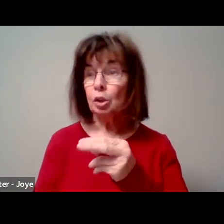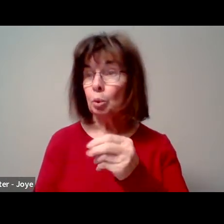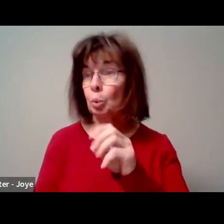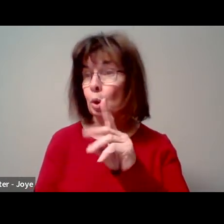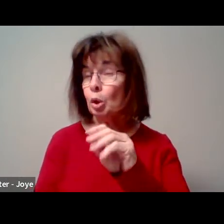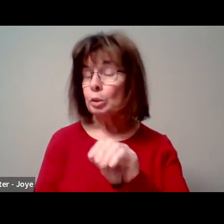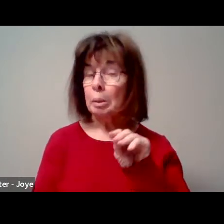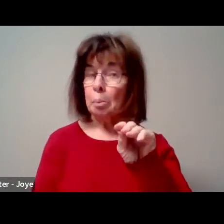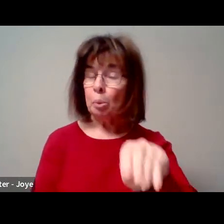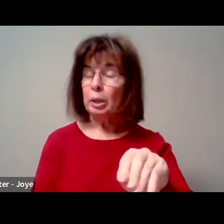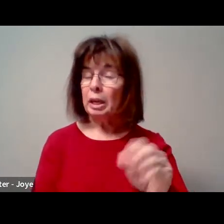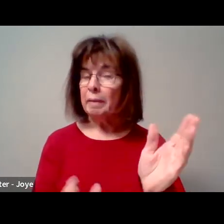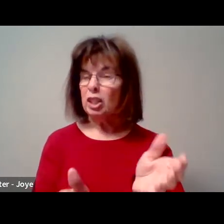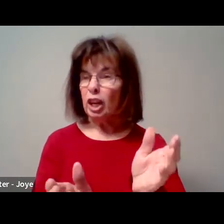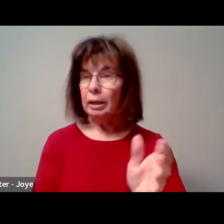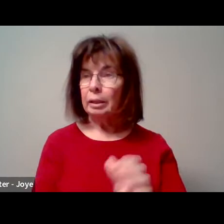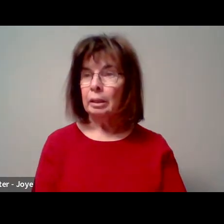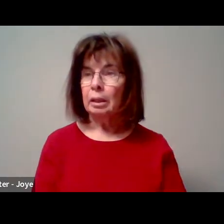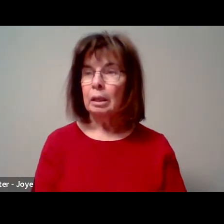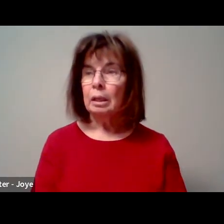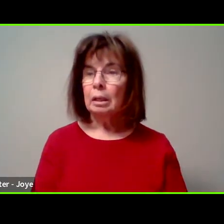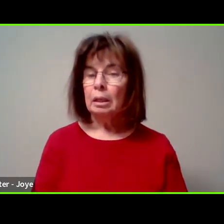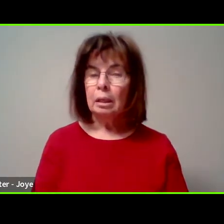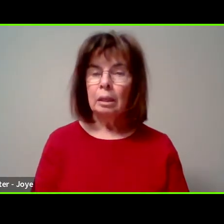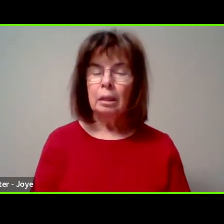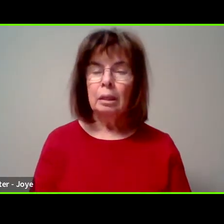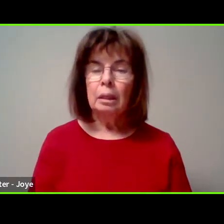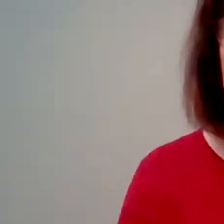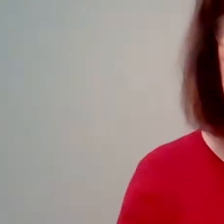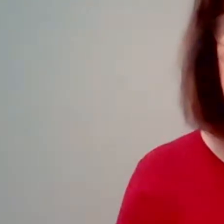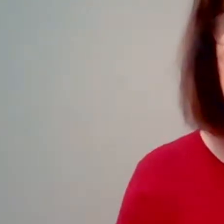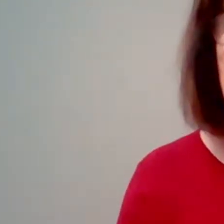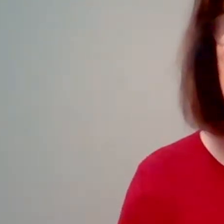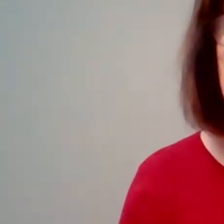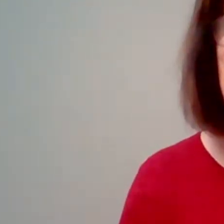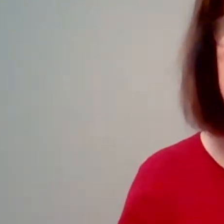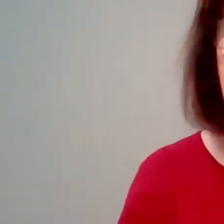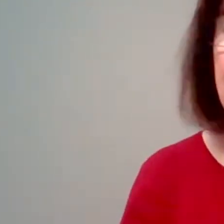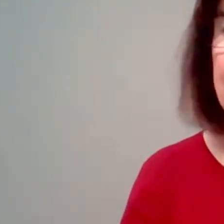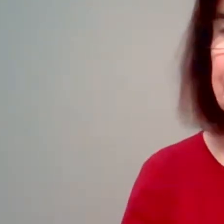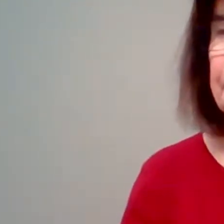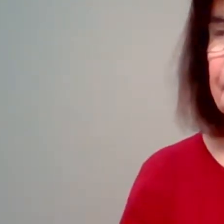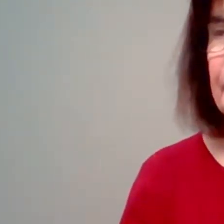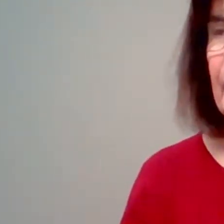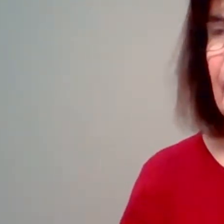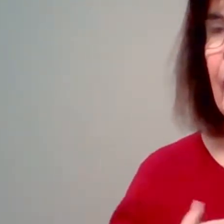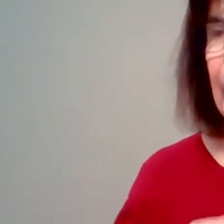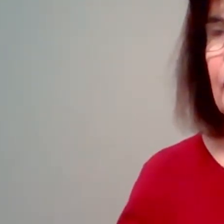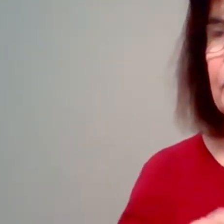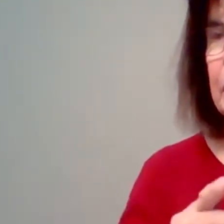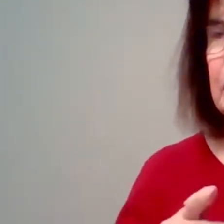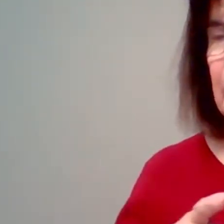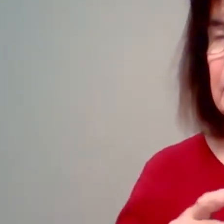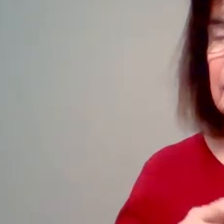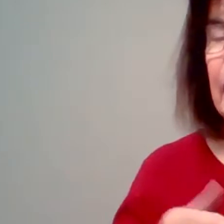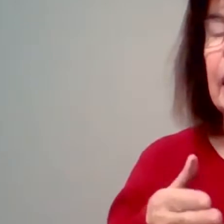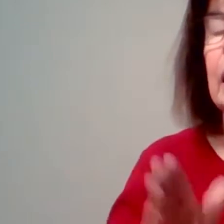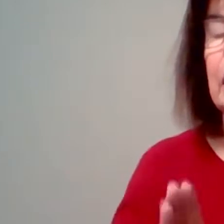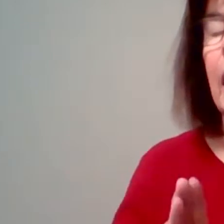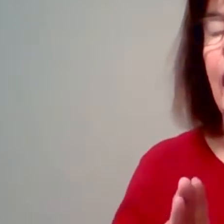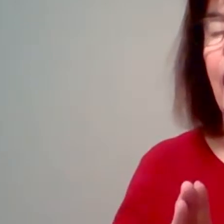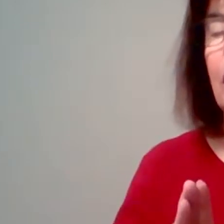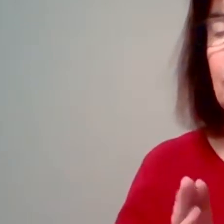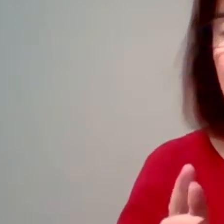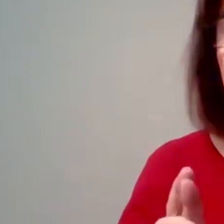chat, Umoja Health has a QR code at the Umoja Health sites that allows reporting to the state